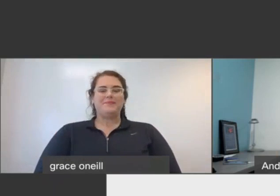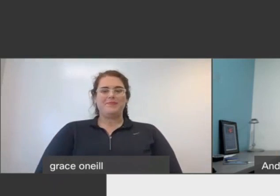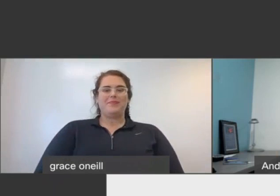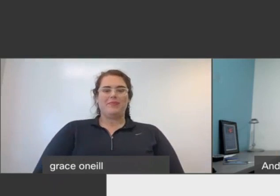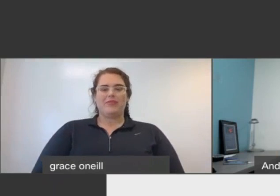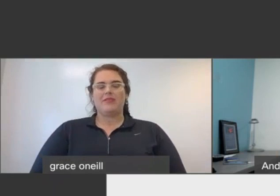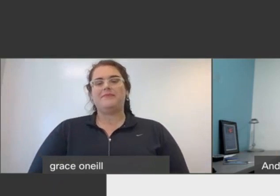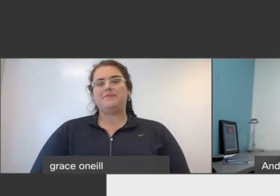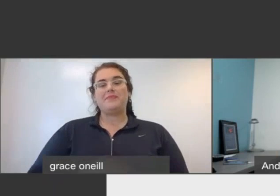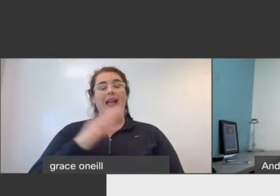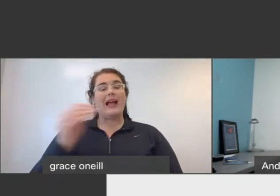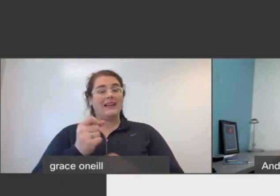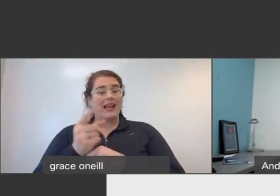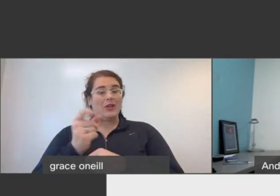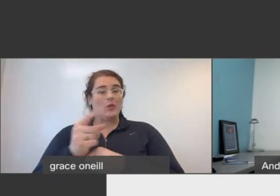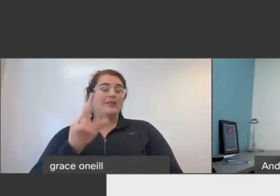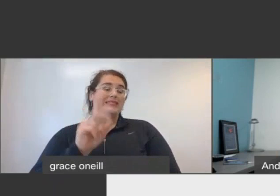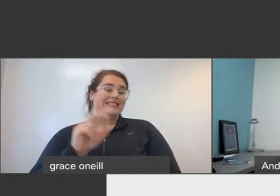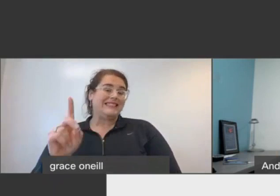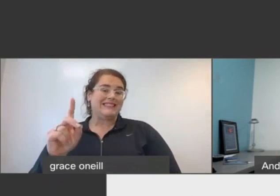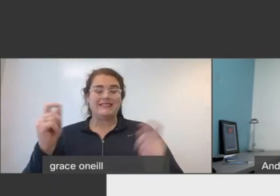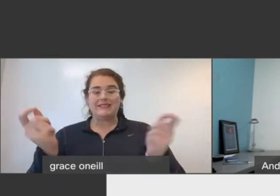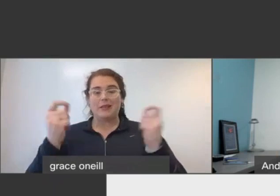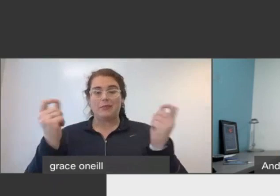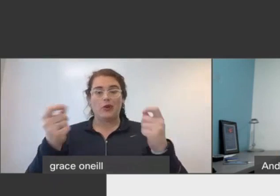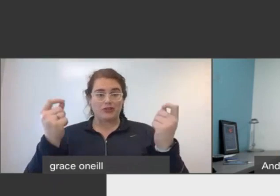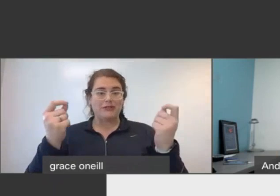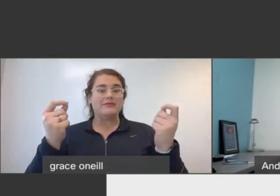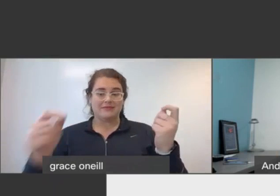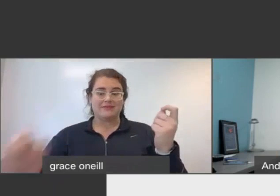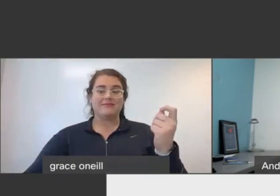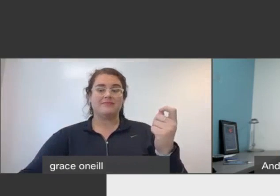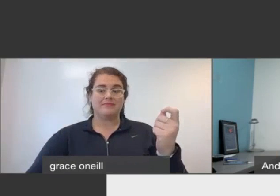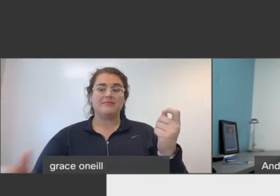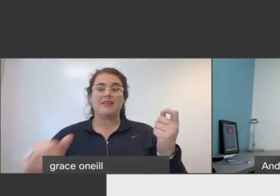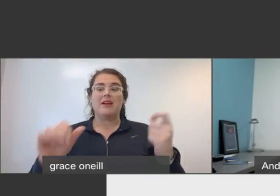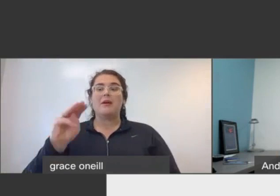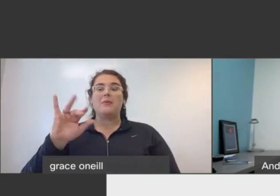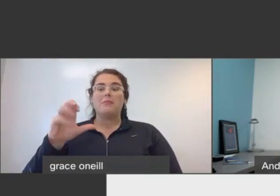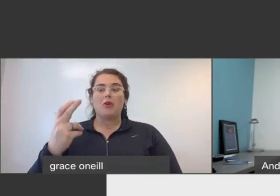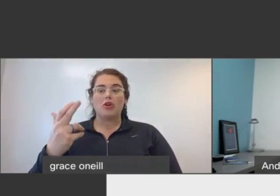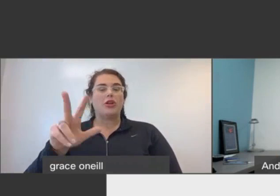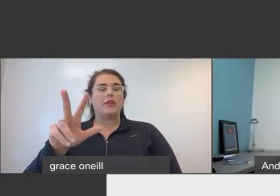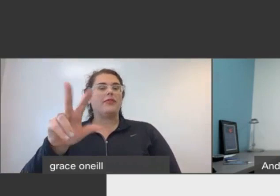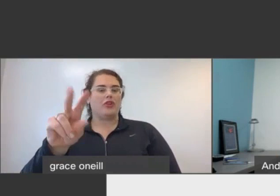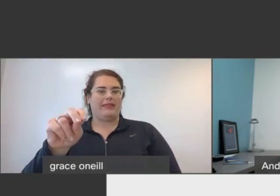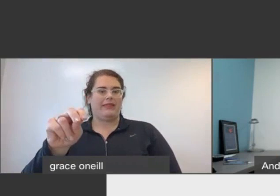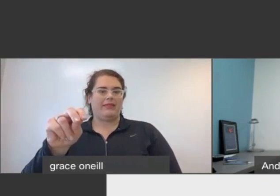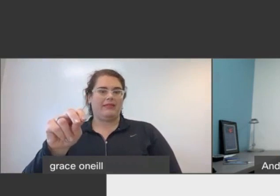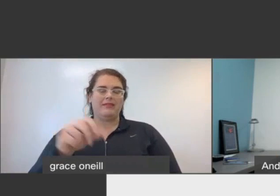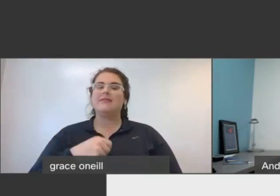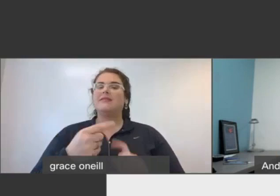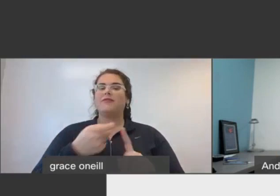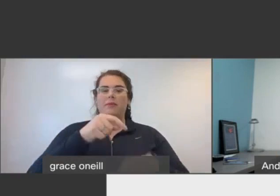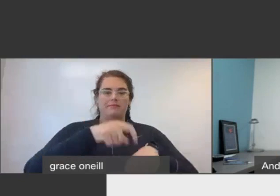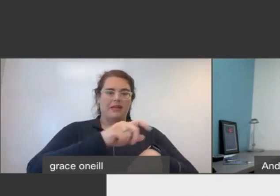And the annual DD celebration is on March the 30th, and that will be from 3:30